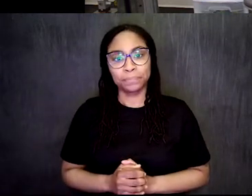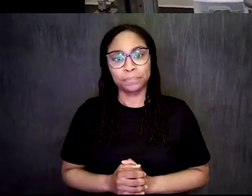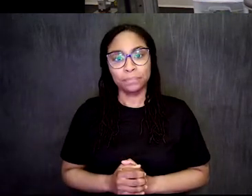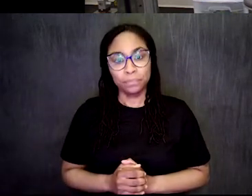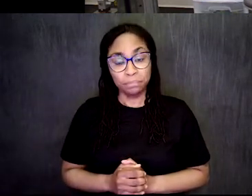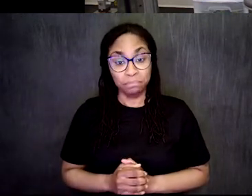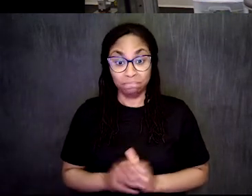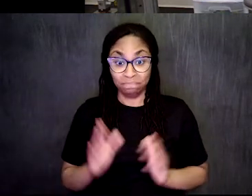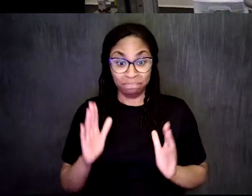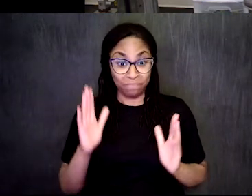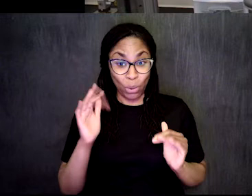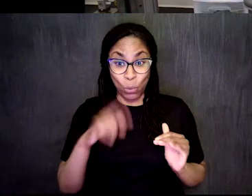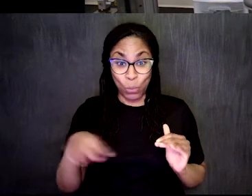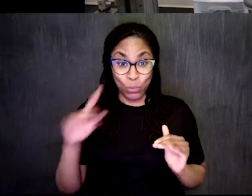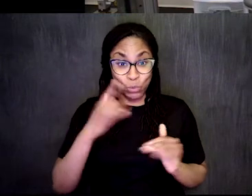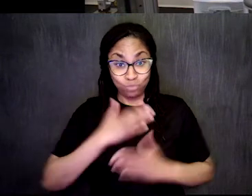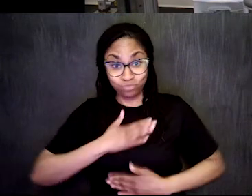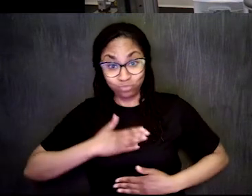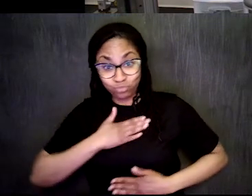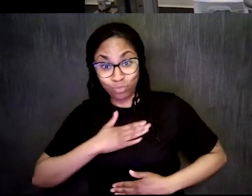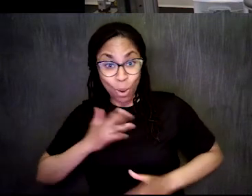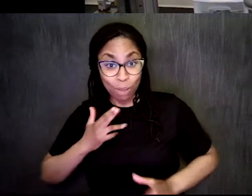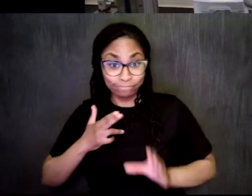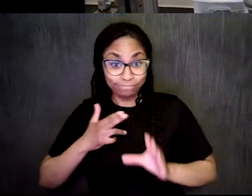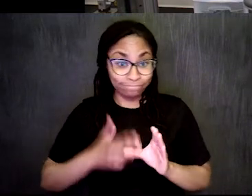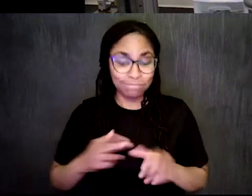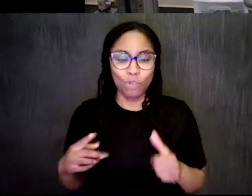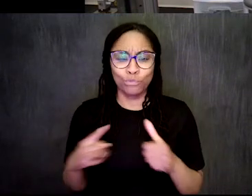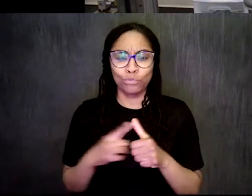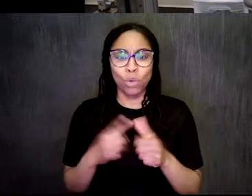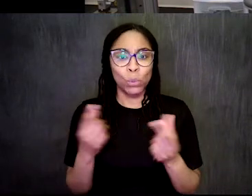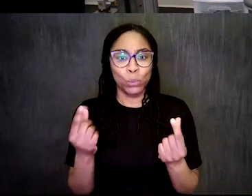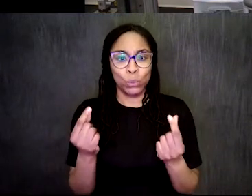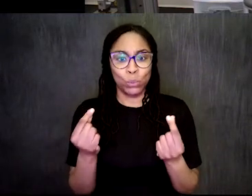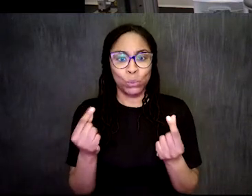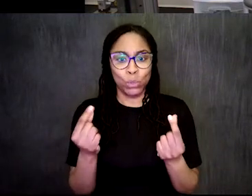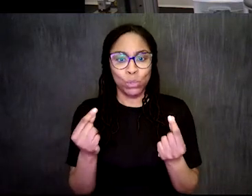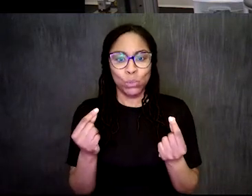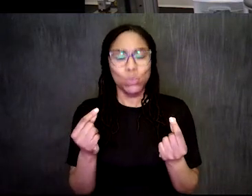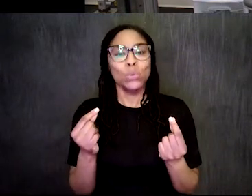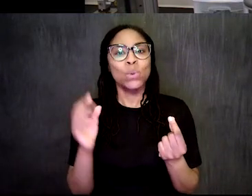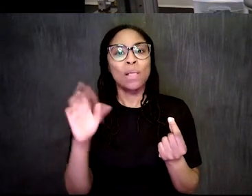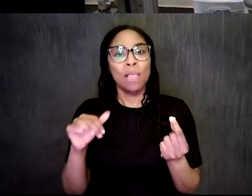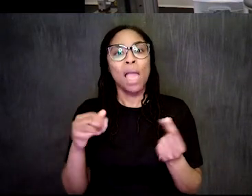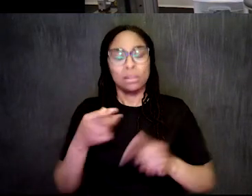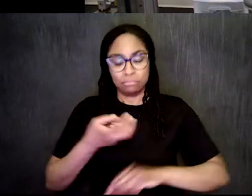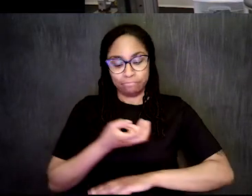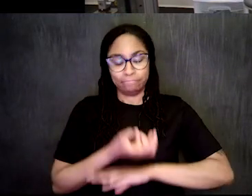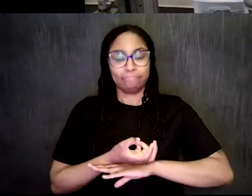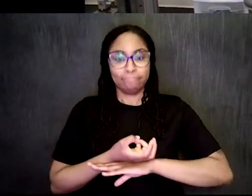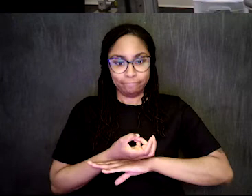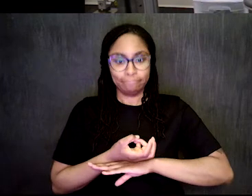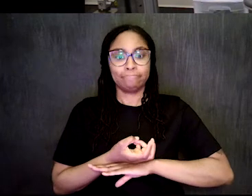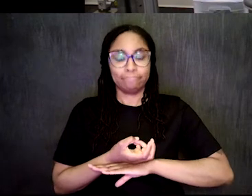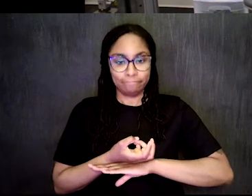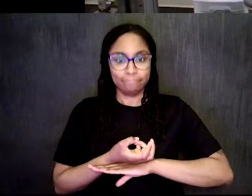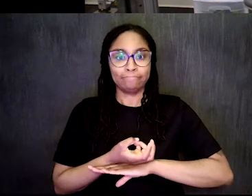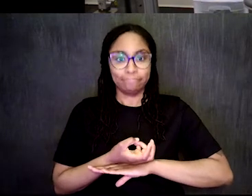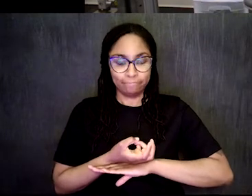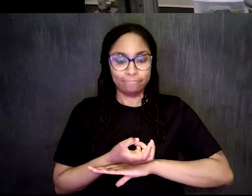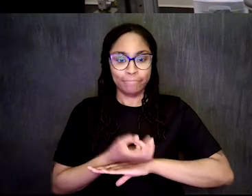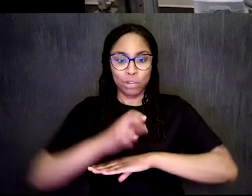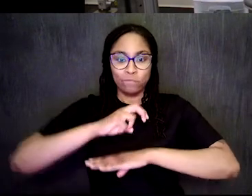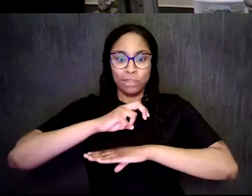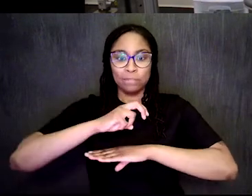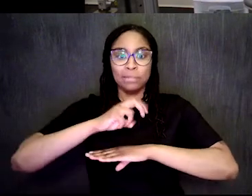or on the surface. So I hope you enjoy following along, and we're going to get into our first position, which is going to be supine. So you're going to be